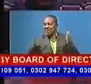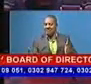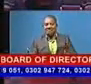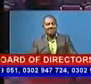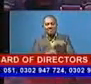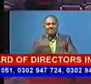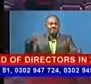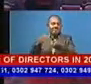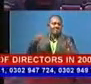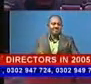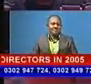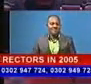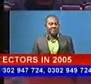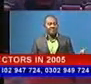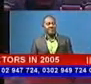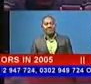Objection.